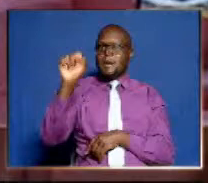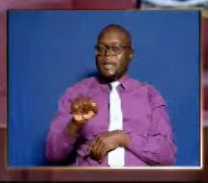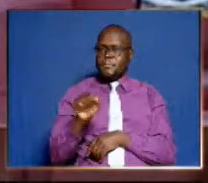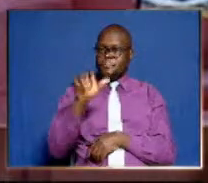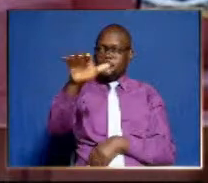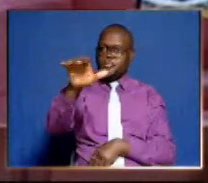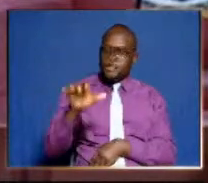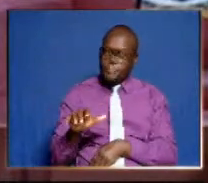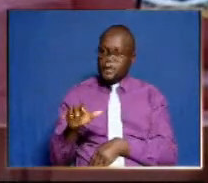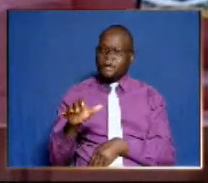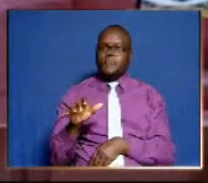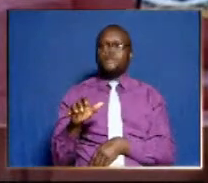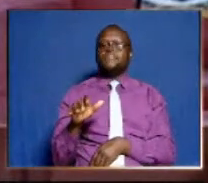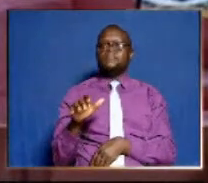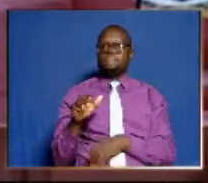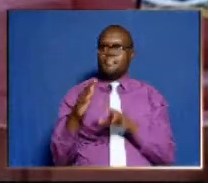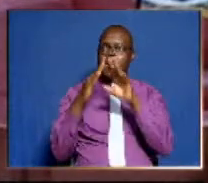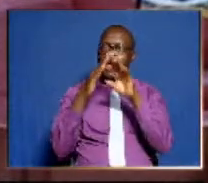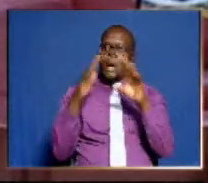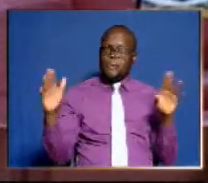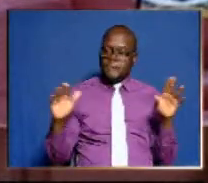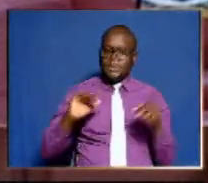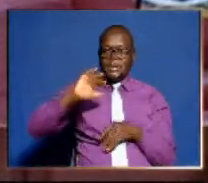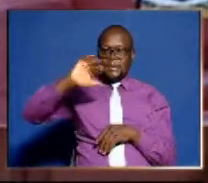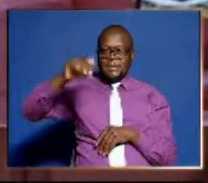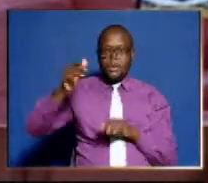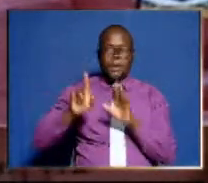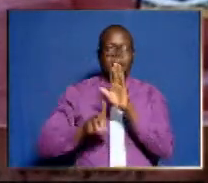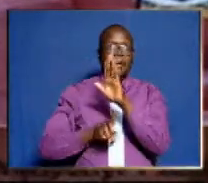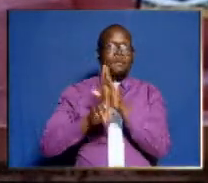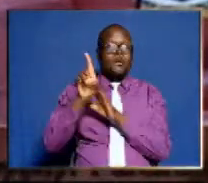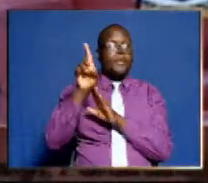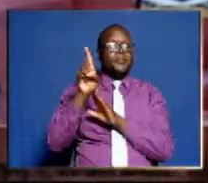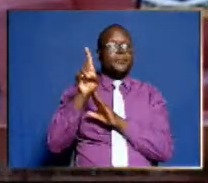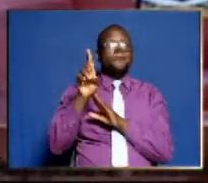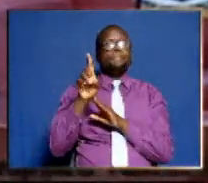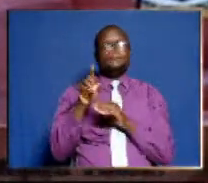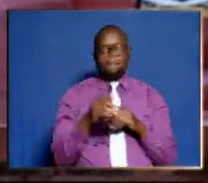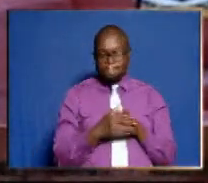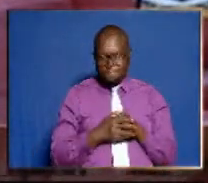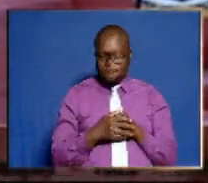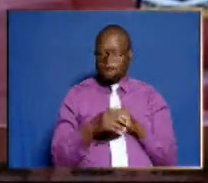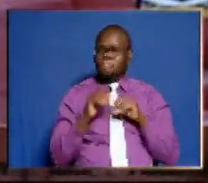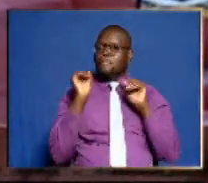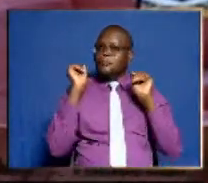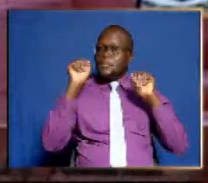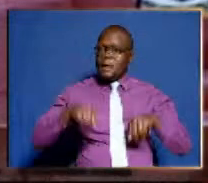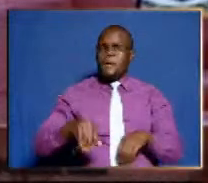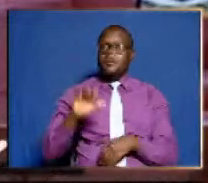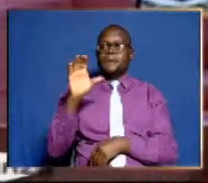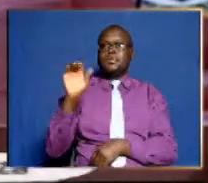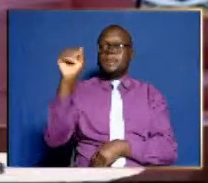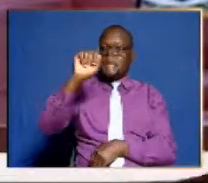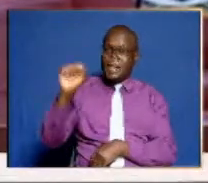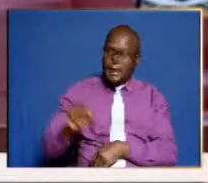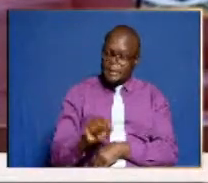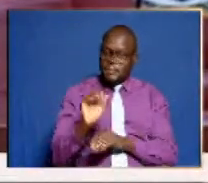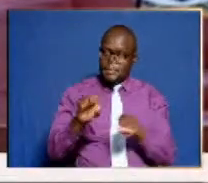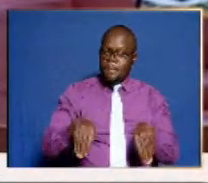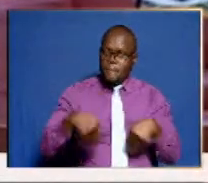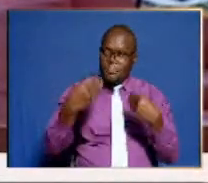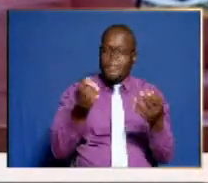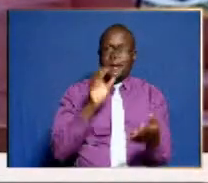Transport, Infrastructure, Housing, and Urban Development. Could the Cabinet Secretary provide